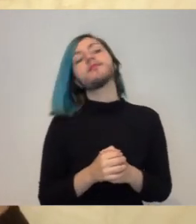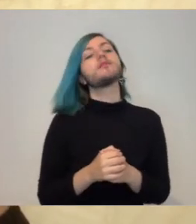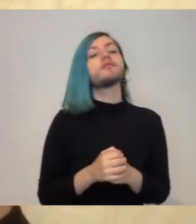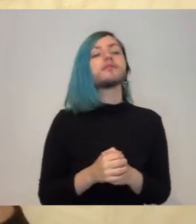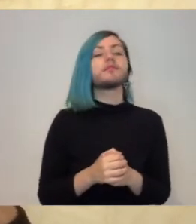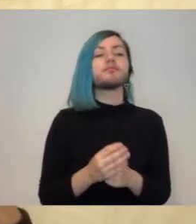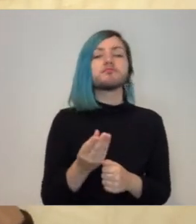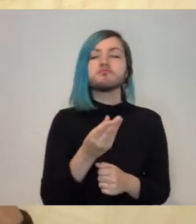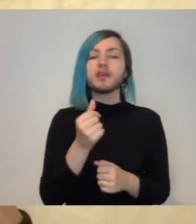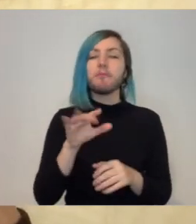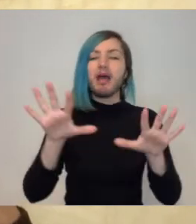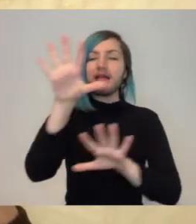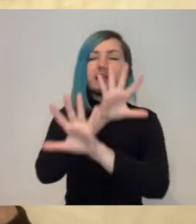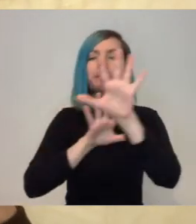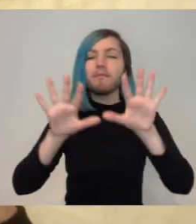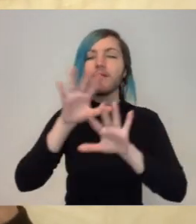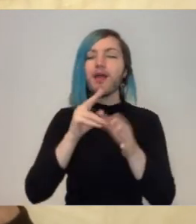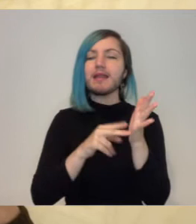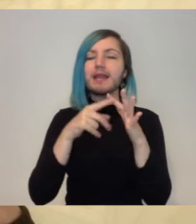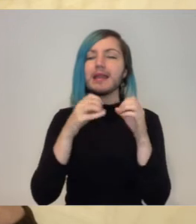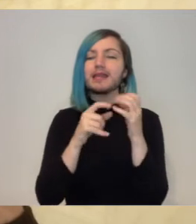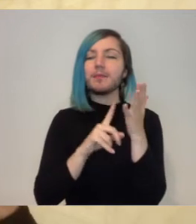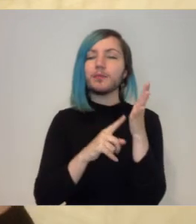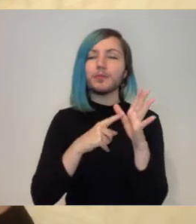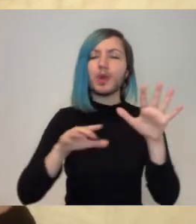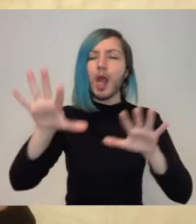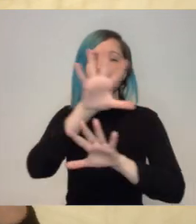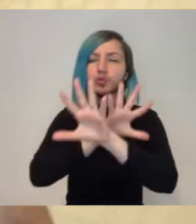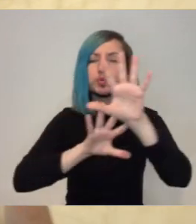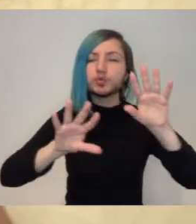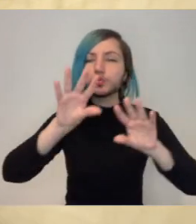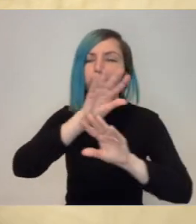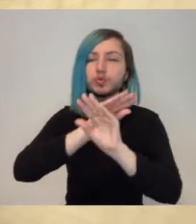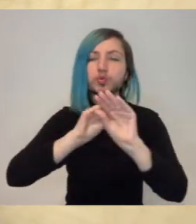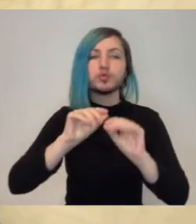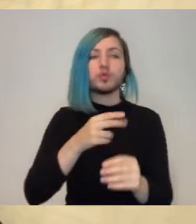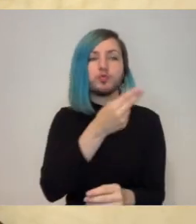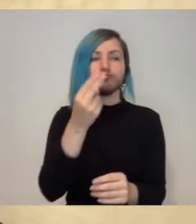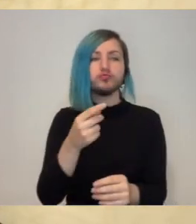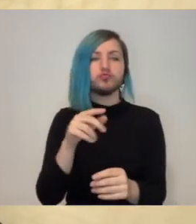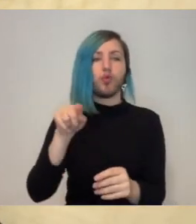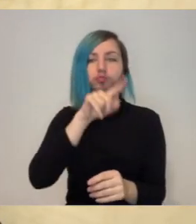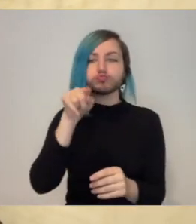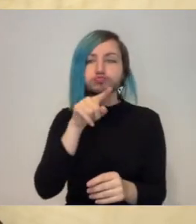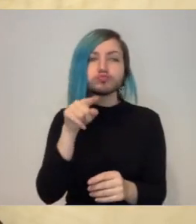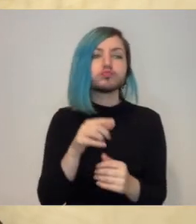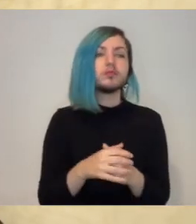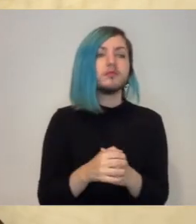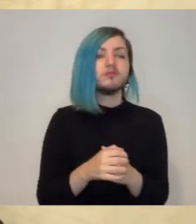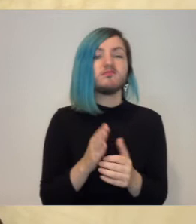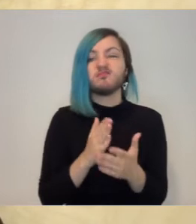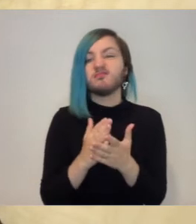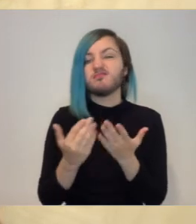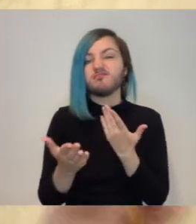Some of them look a bit like nebula, so I'm going to sort of draw nebulary shapes. It doesn't really matter